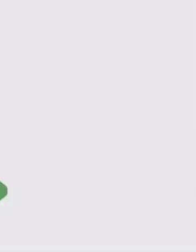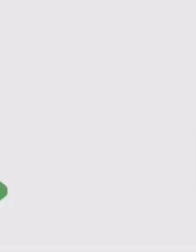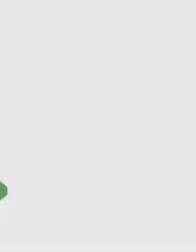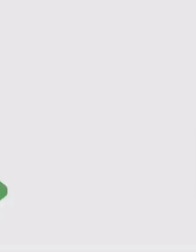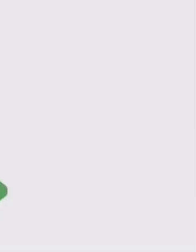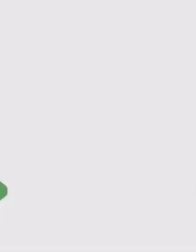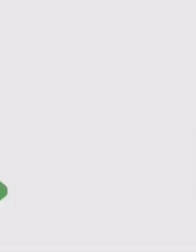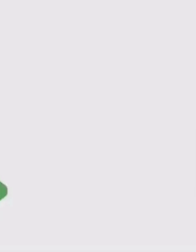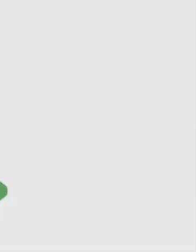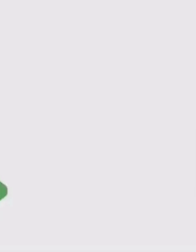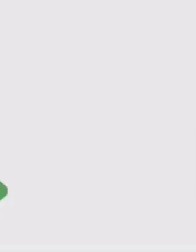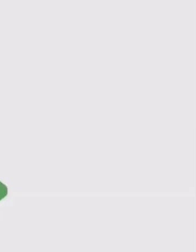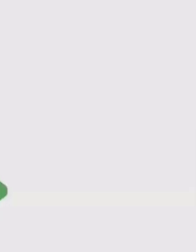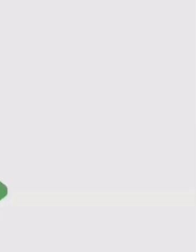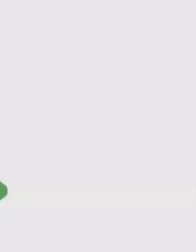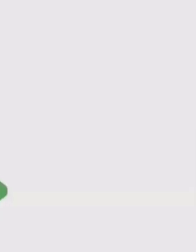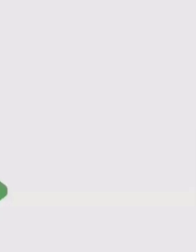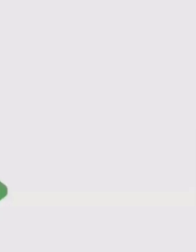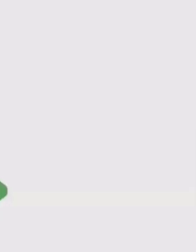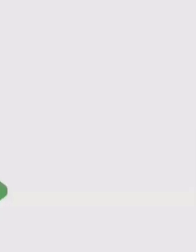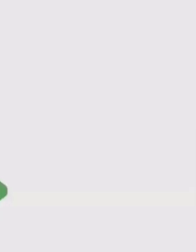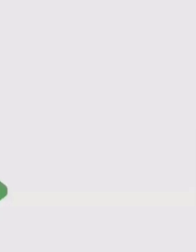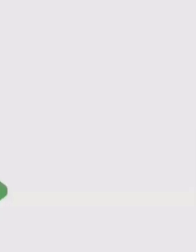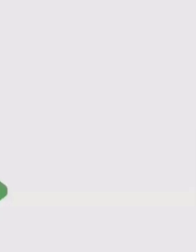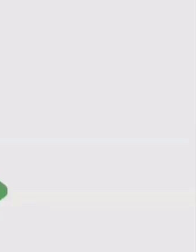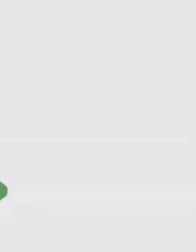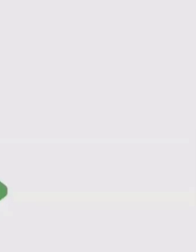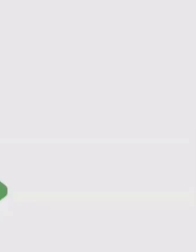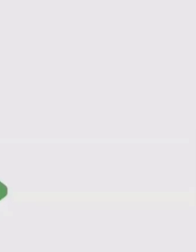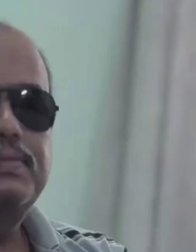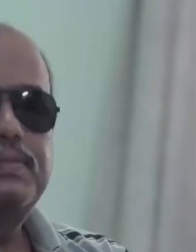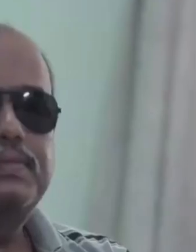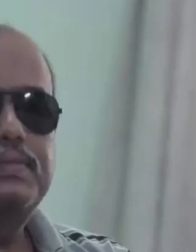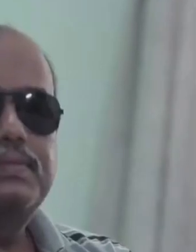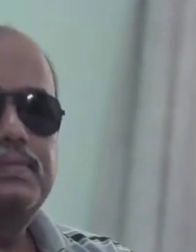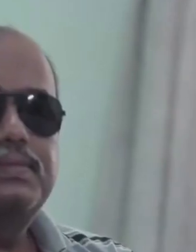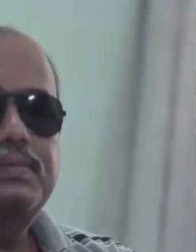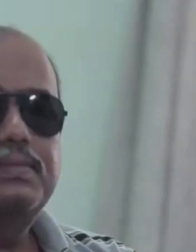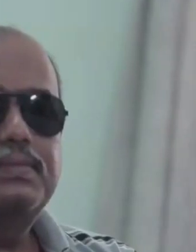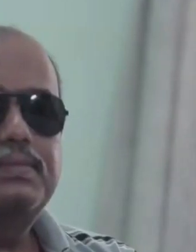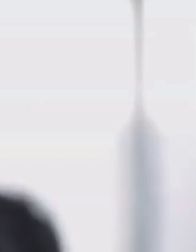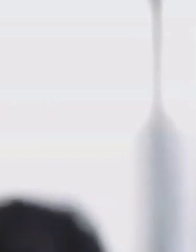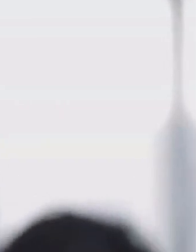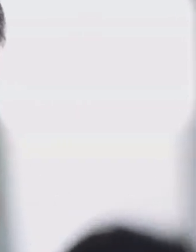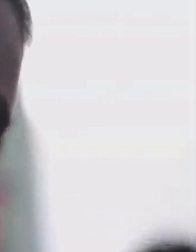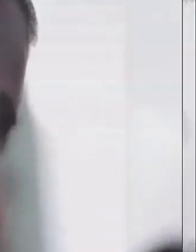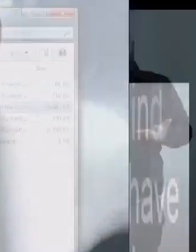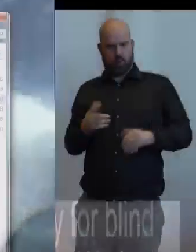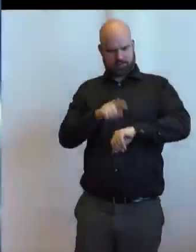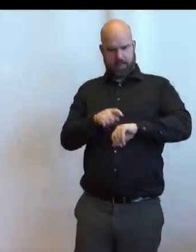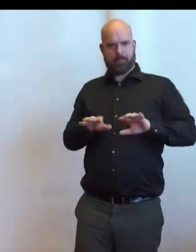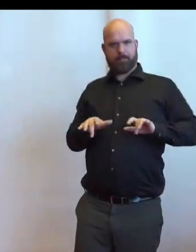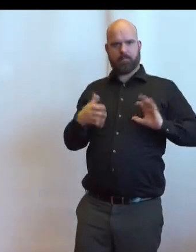for disambiguating real-time insights for supporting humans with intelligence. Drishti also means vision.